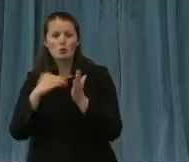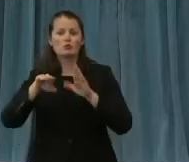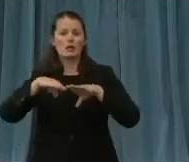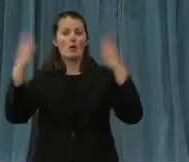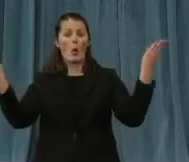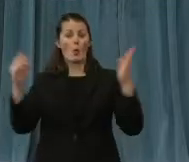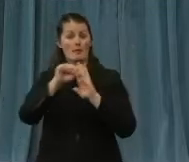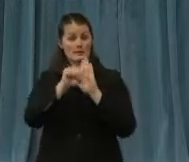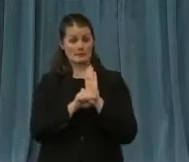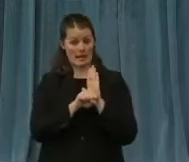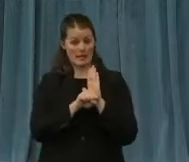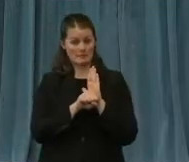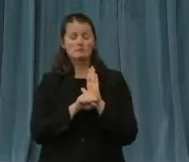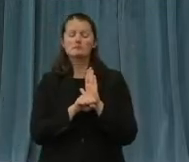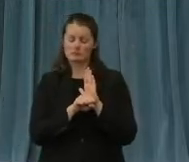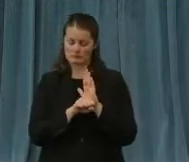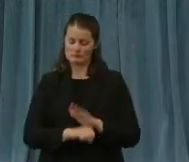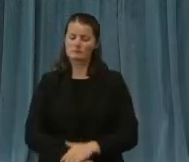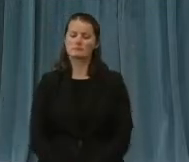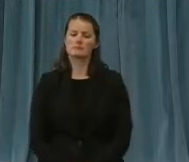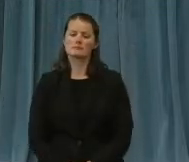forward in next phases.